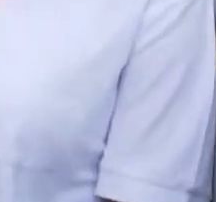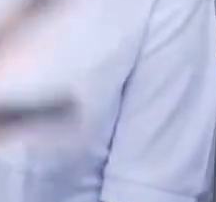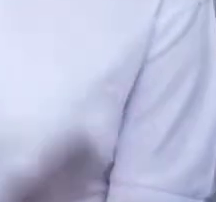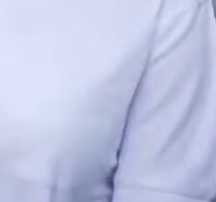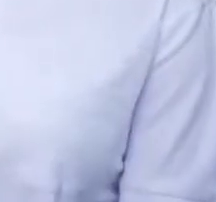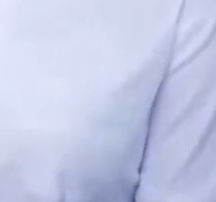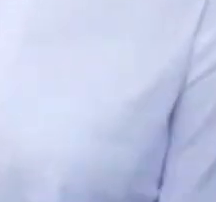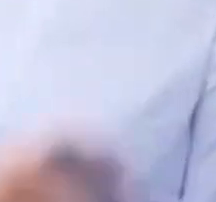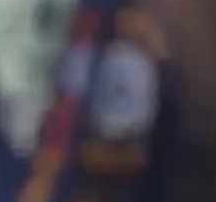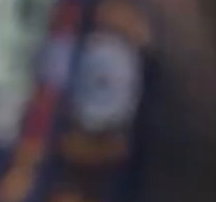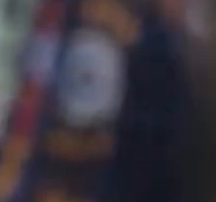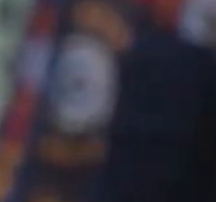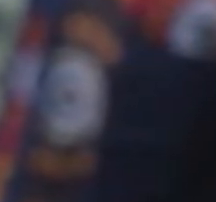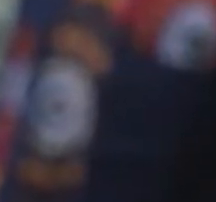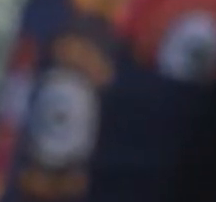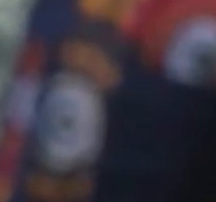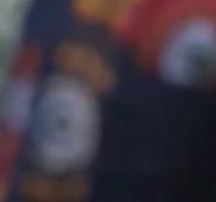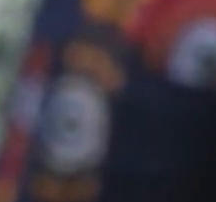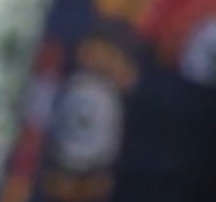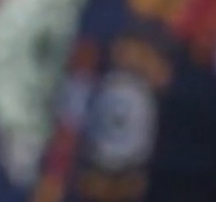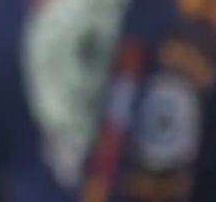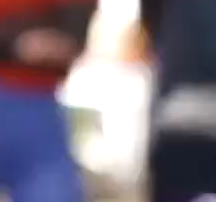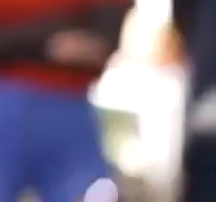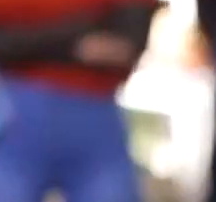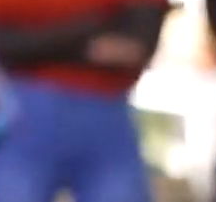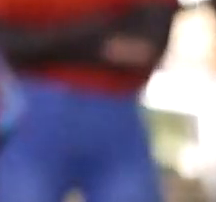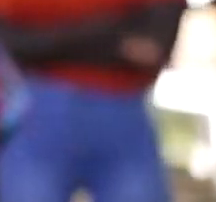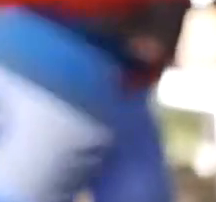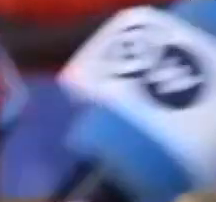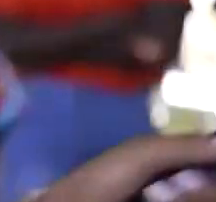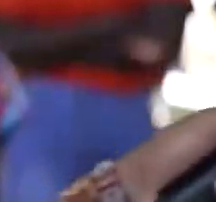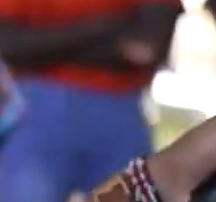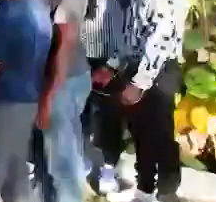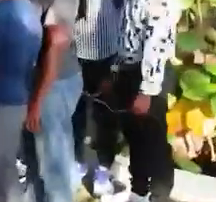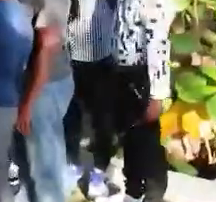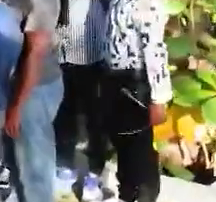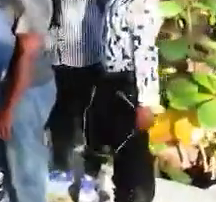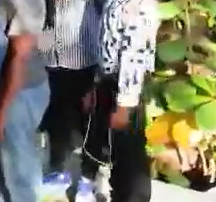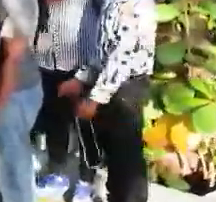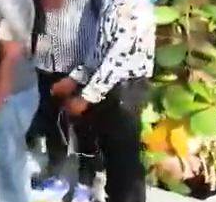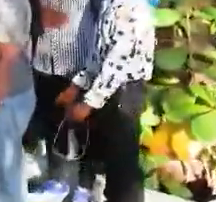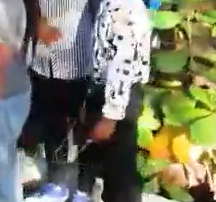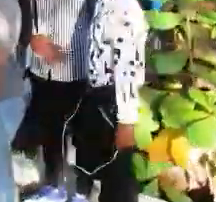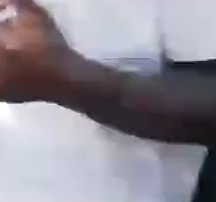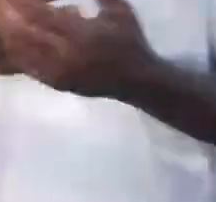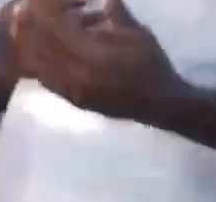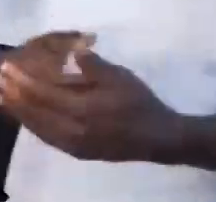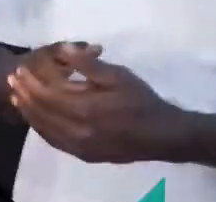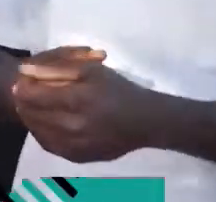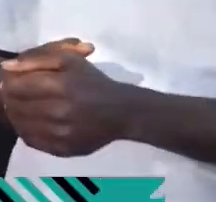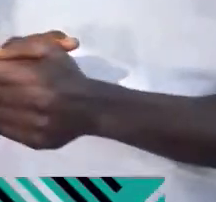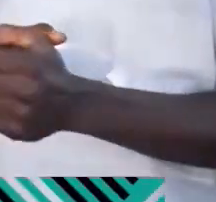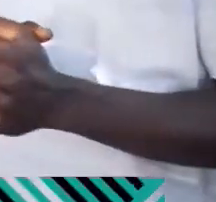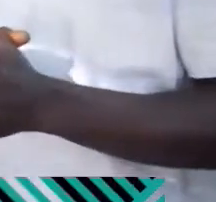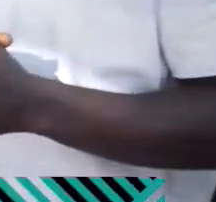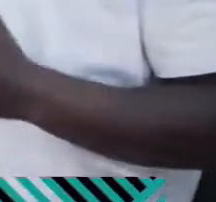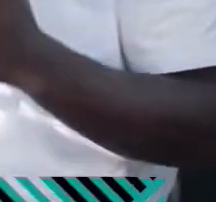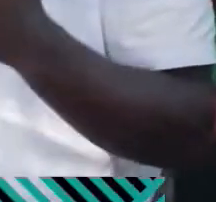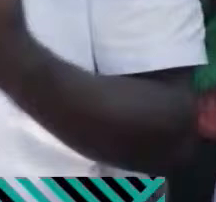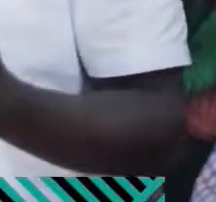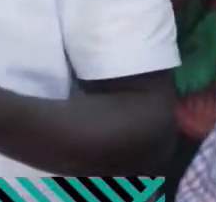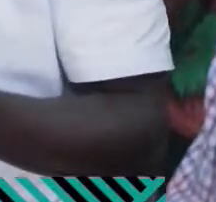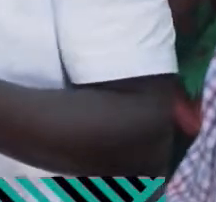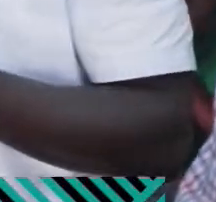domestic responsibilities are sort of equally split between the two of you? Yeah, it is. Yeah. Basically, I'm able to wake up early morning